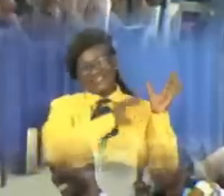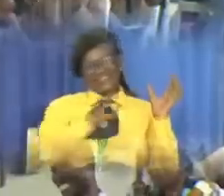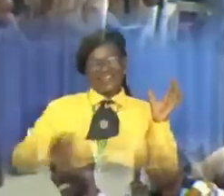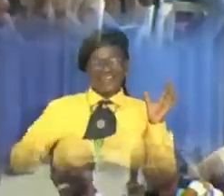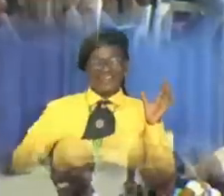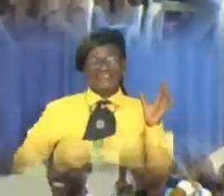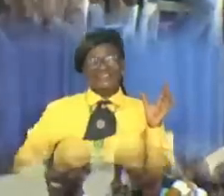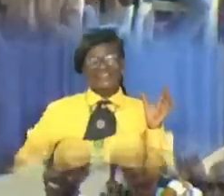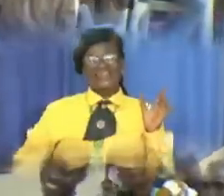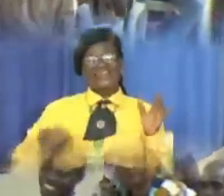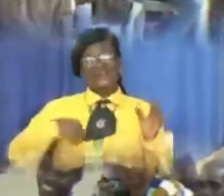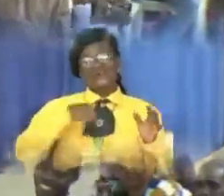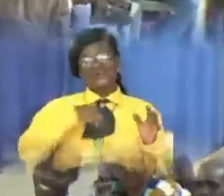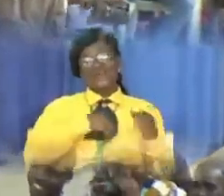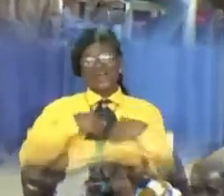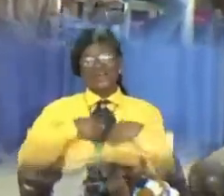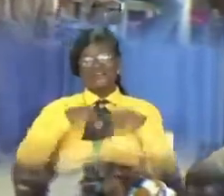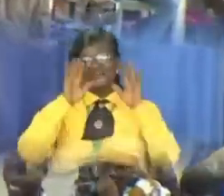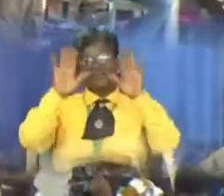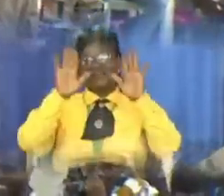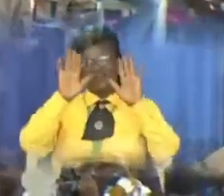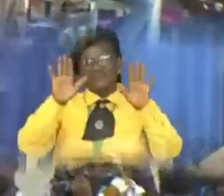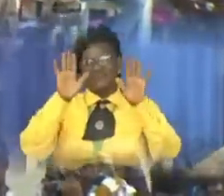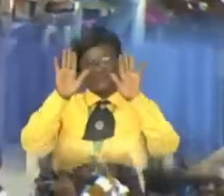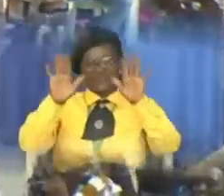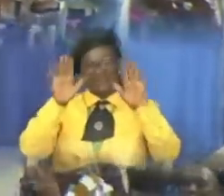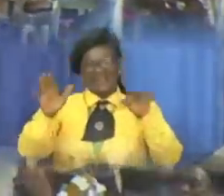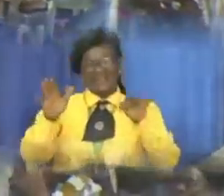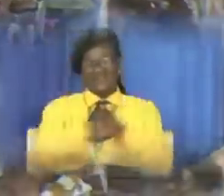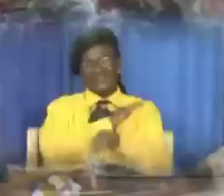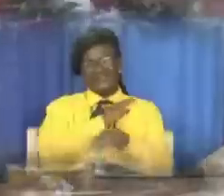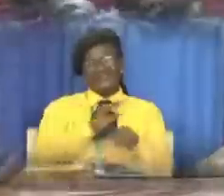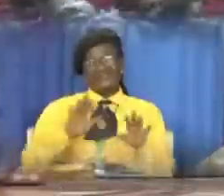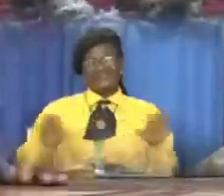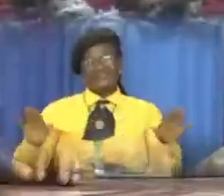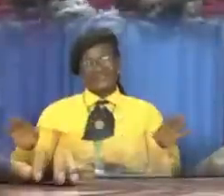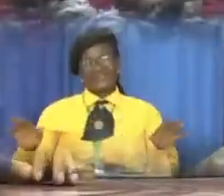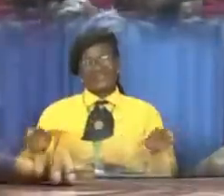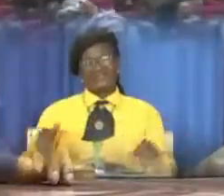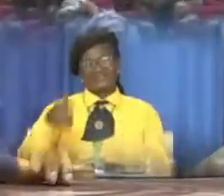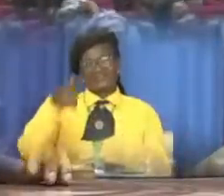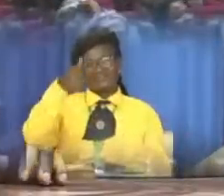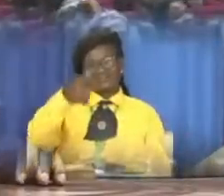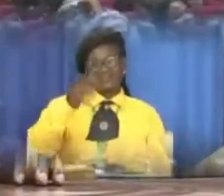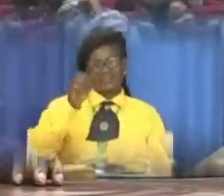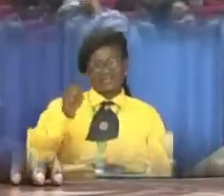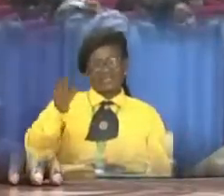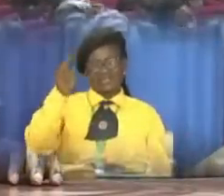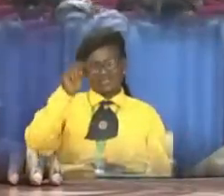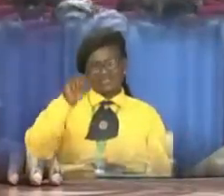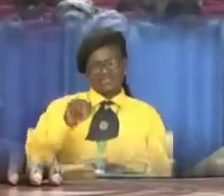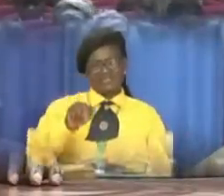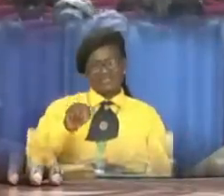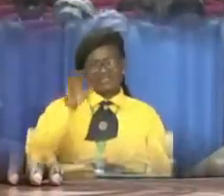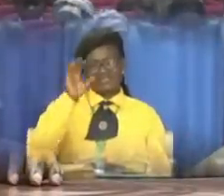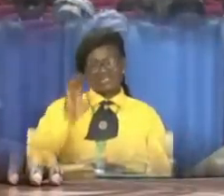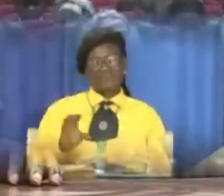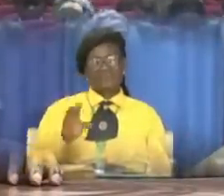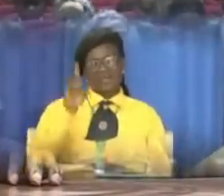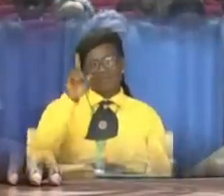wonderful children. We are blessed. Amen. Genesis chapter 1.